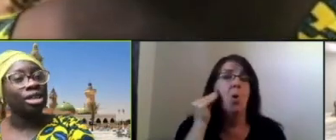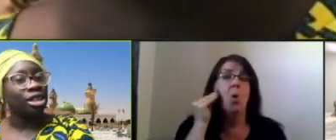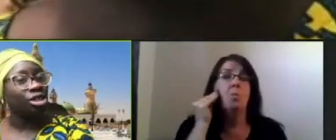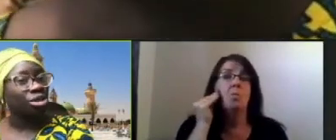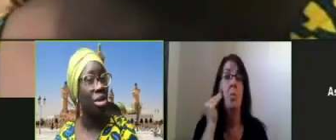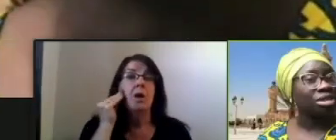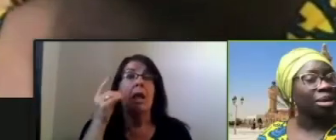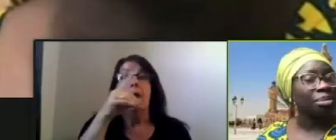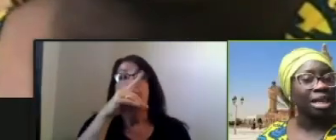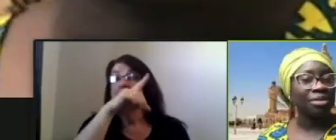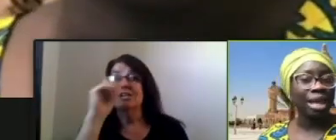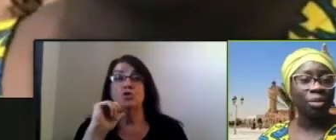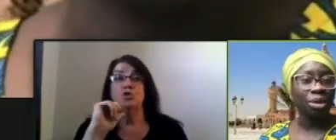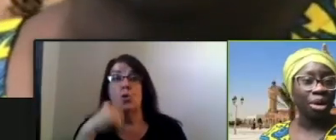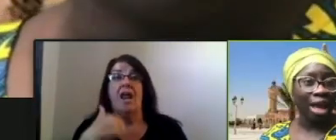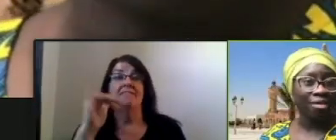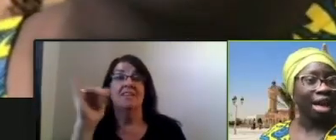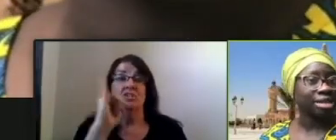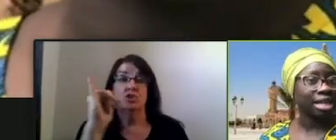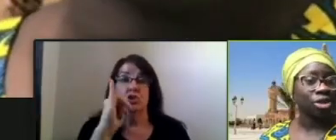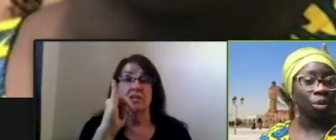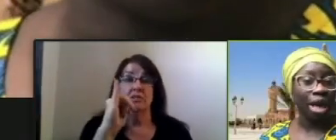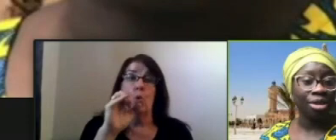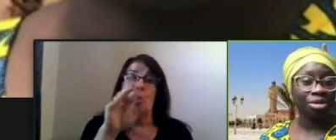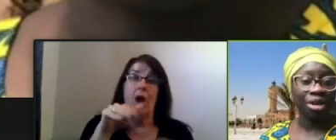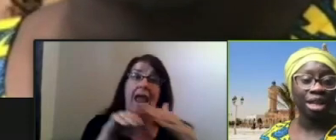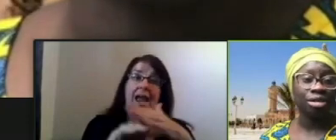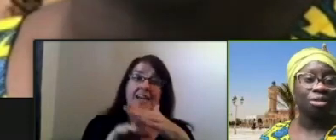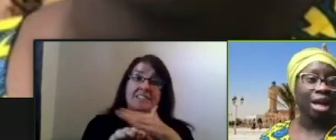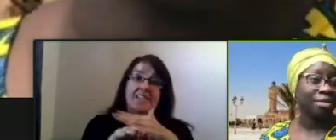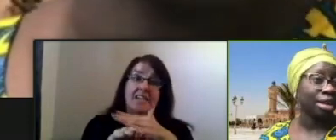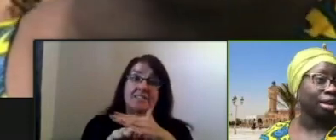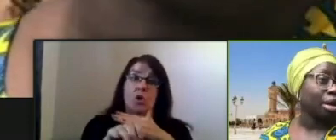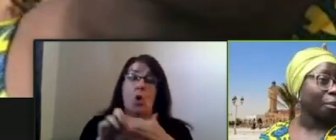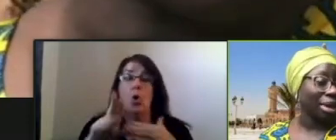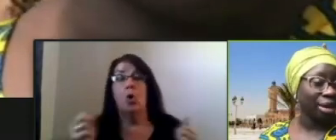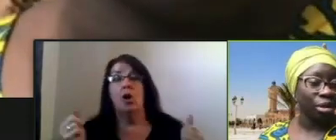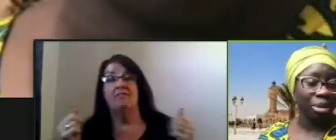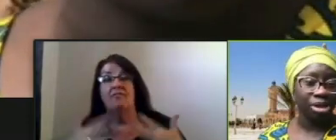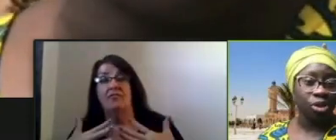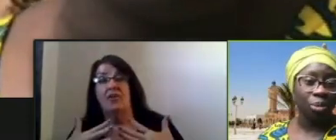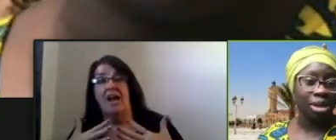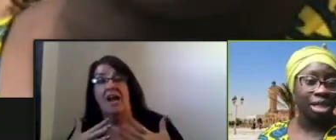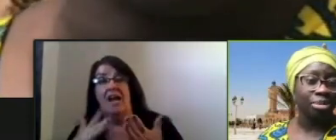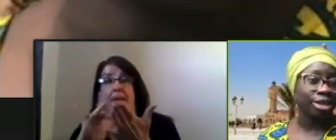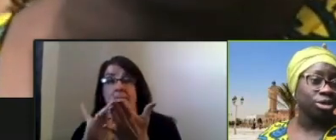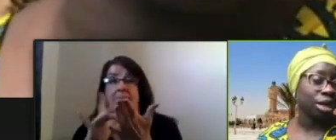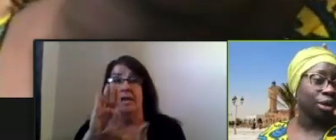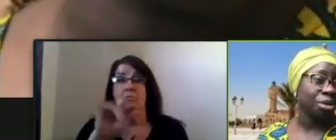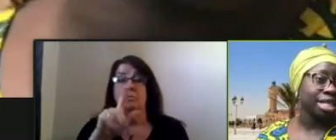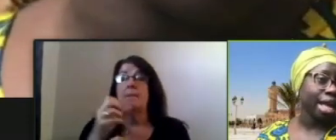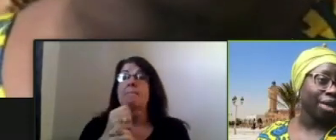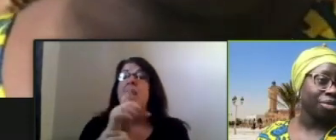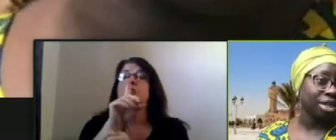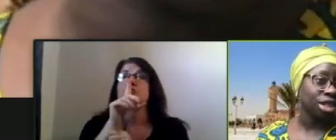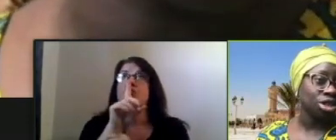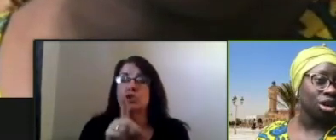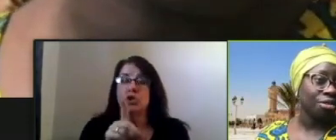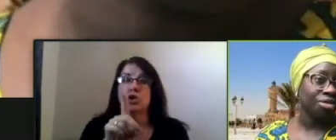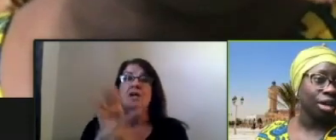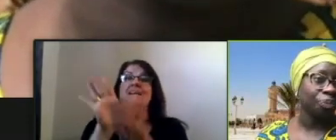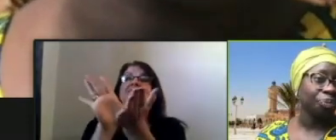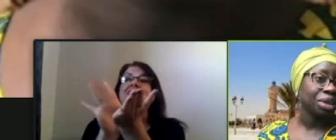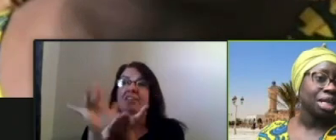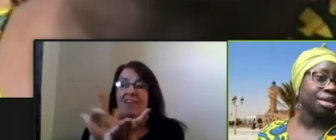are uninsured and believe that we don't have access or we are afraid of having medical bills. So please make sure that we take advantage